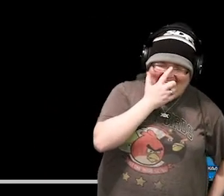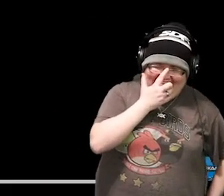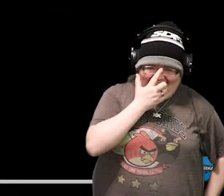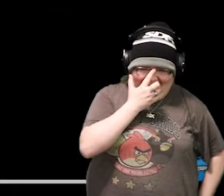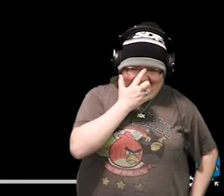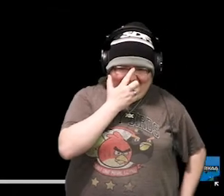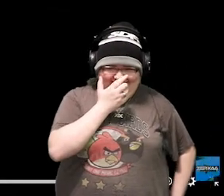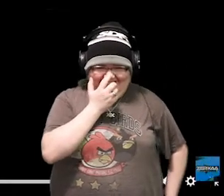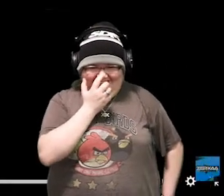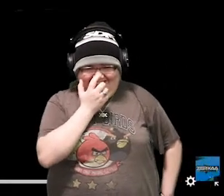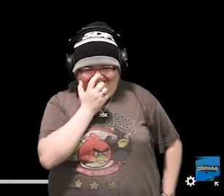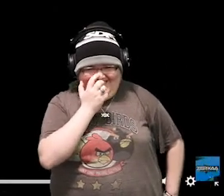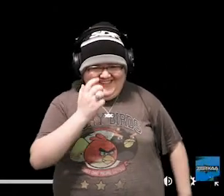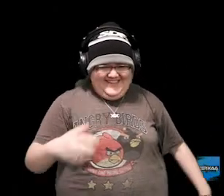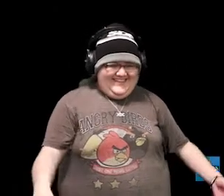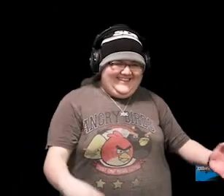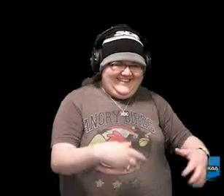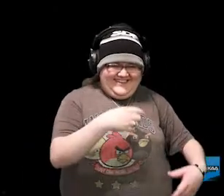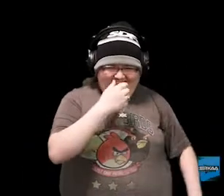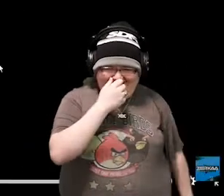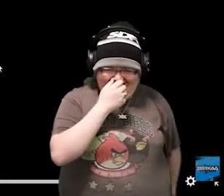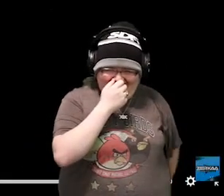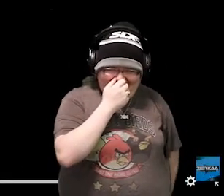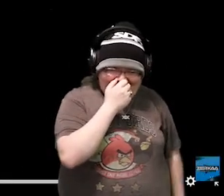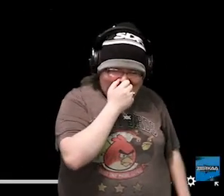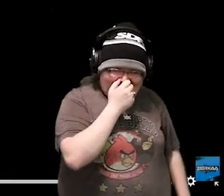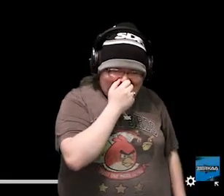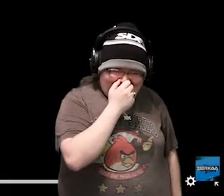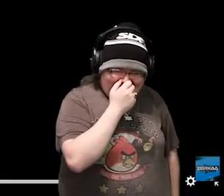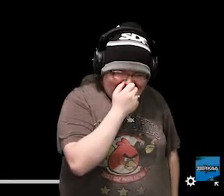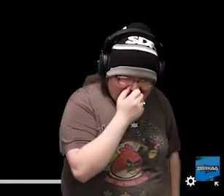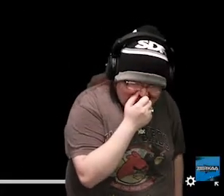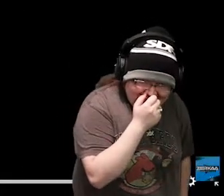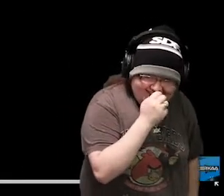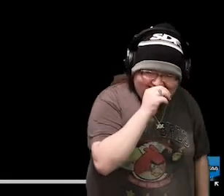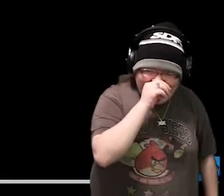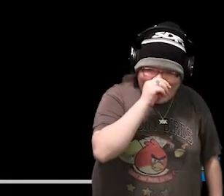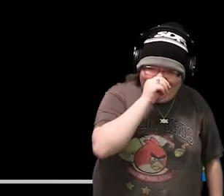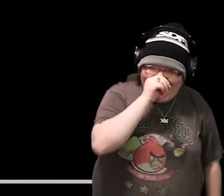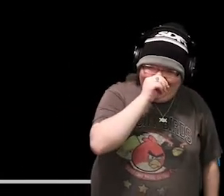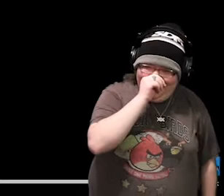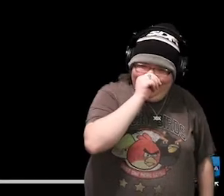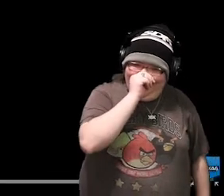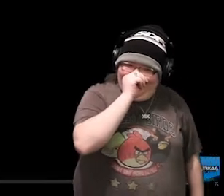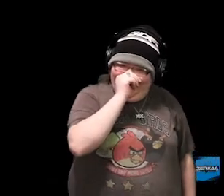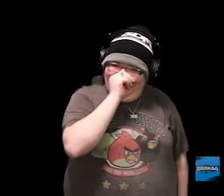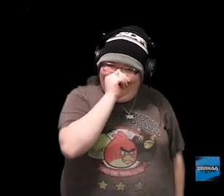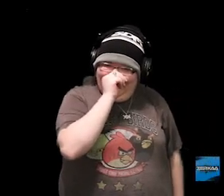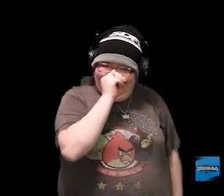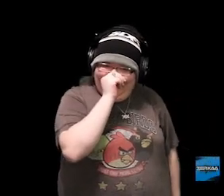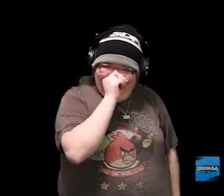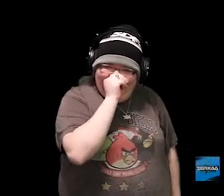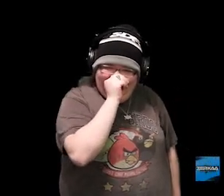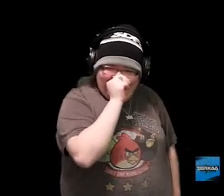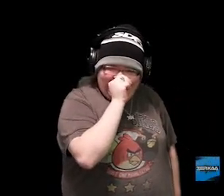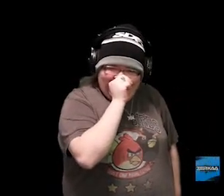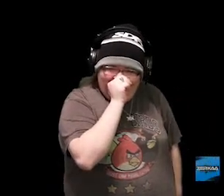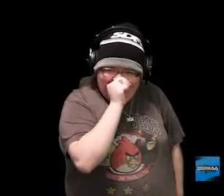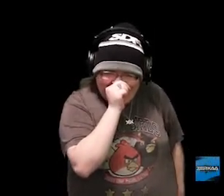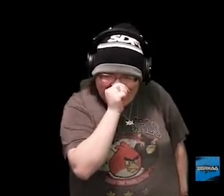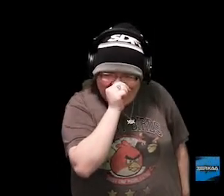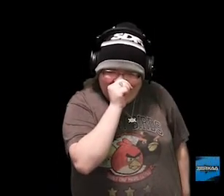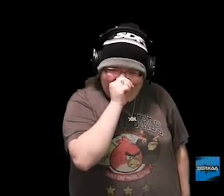got Simon picking up the money that fell. Thinking of missing a chance for a quick run. That he's not running. He's lifting weights. Toby